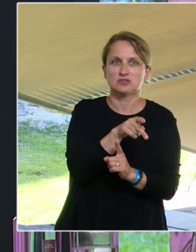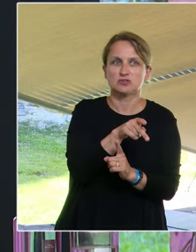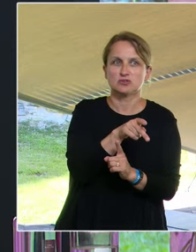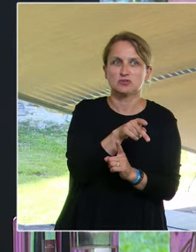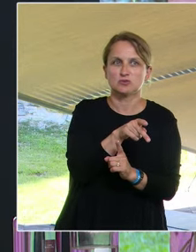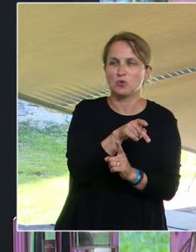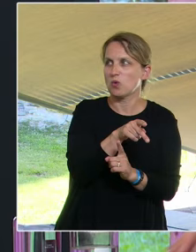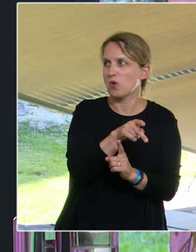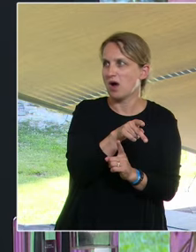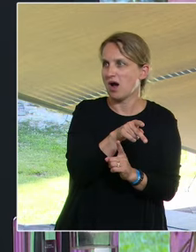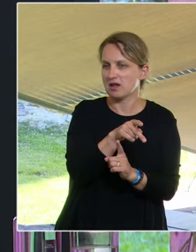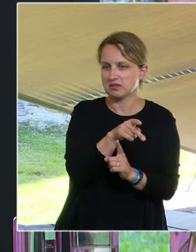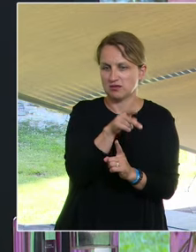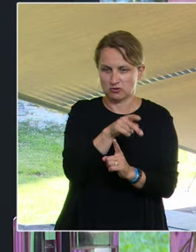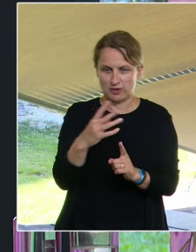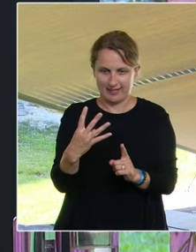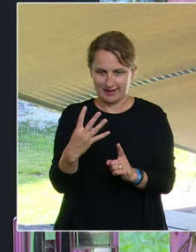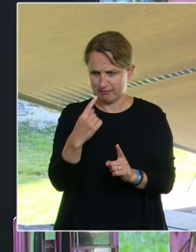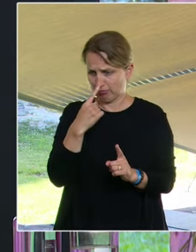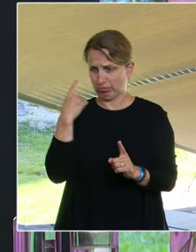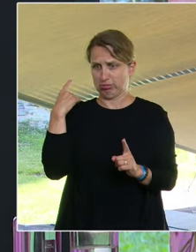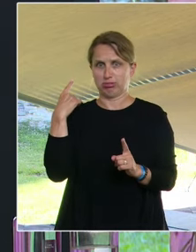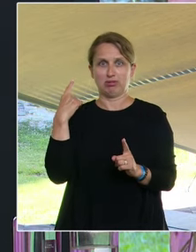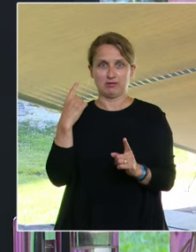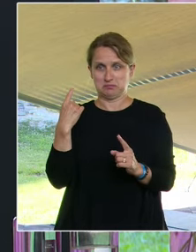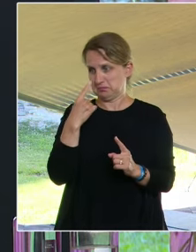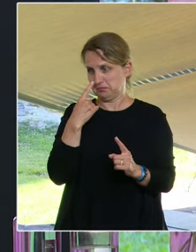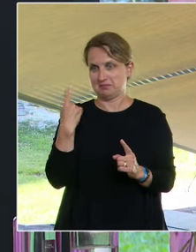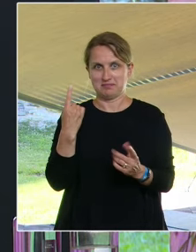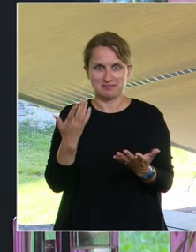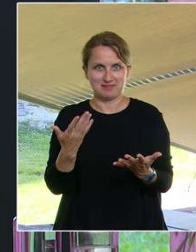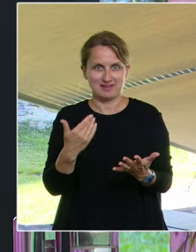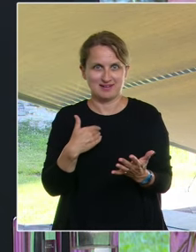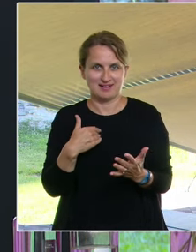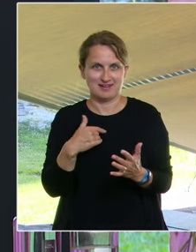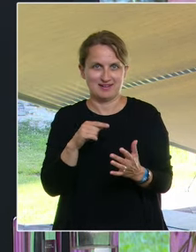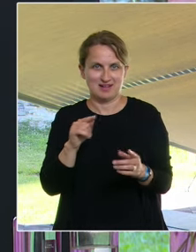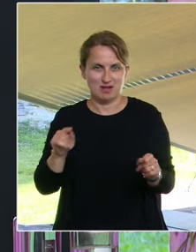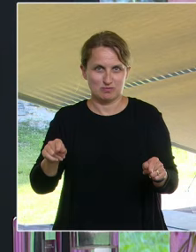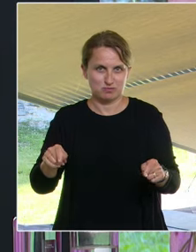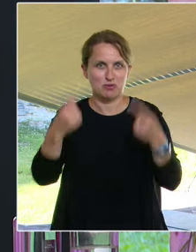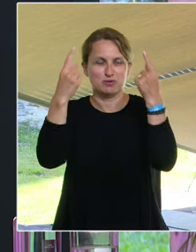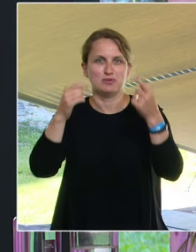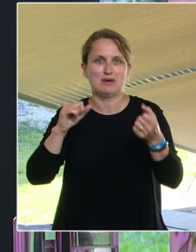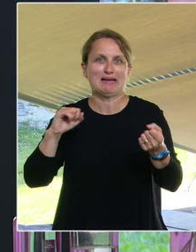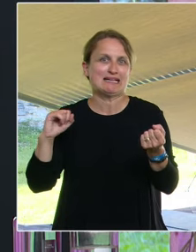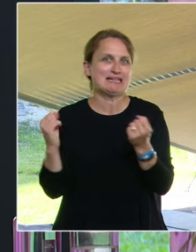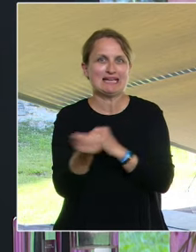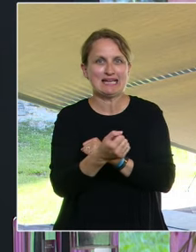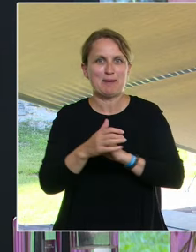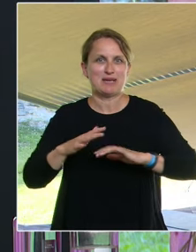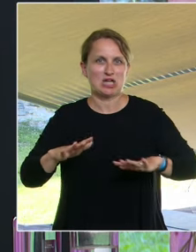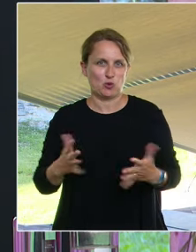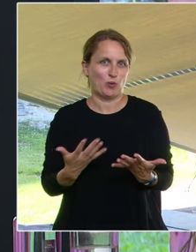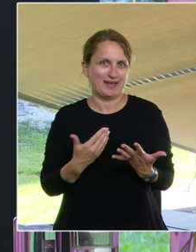mid-2000s is not that long time ago, right? So everything what we're talking about somehow is coming much more faster than